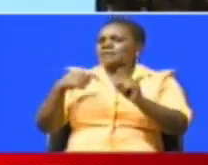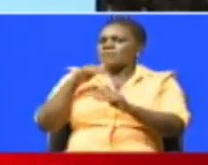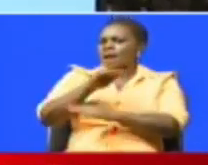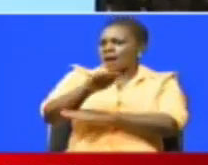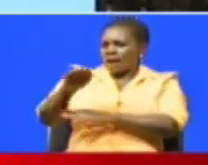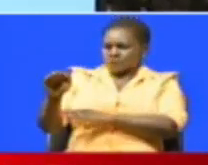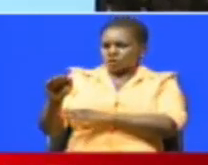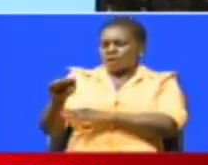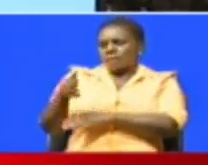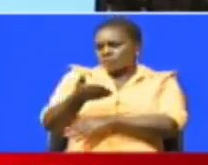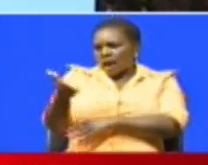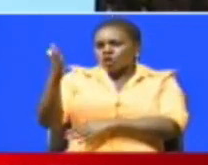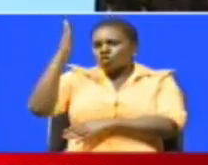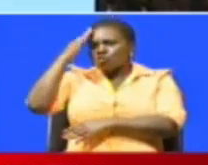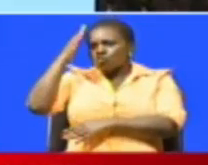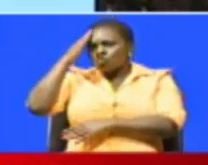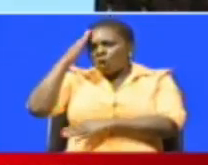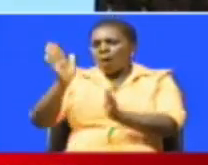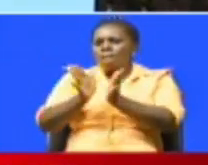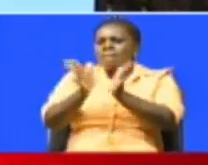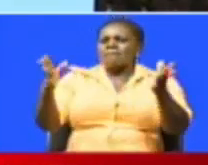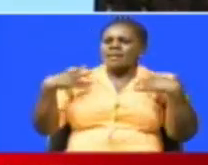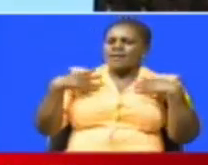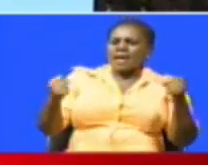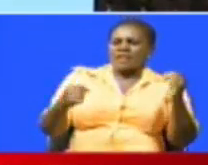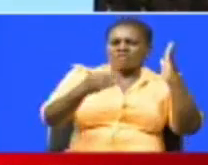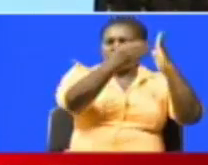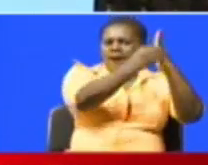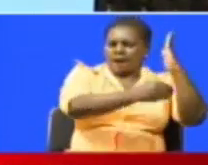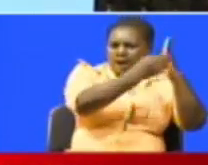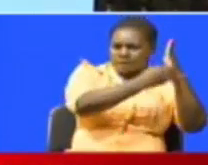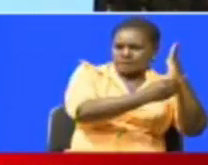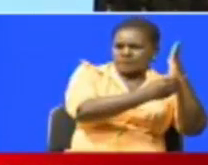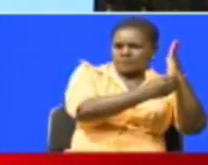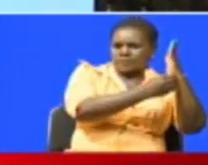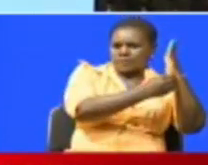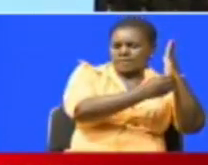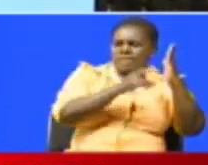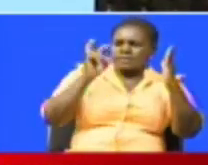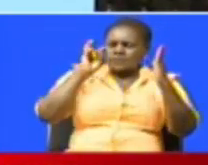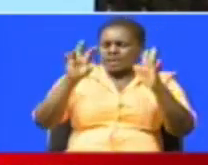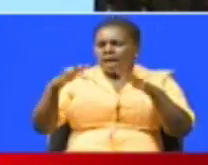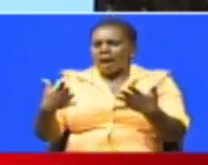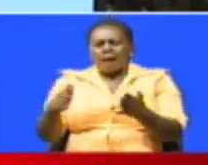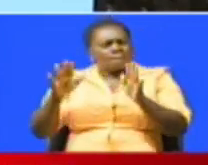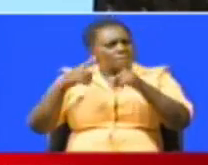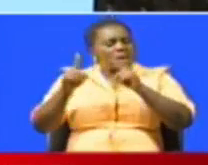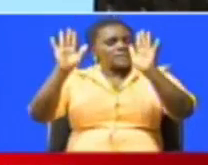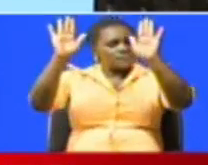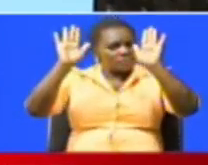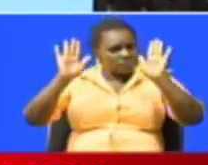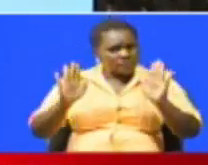them to familiarize themselves with the Public Health Act and see where it takes. But more